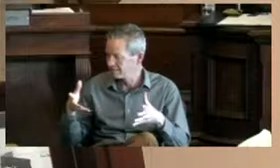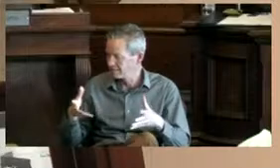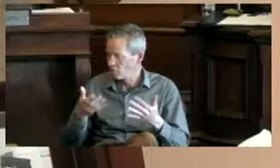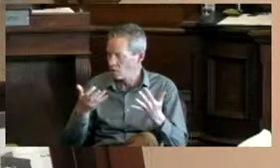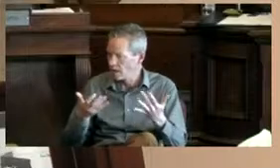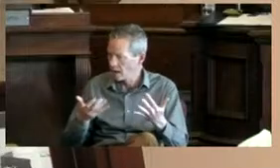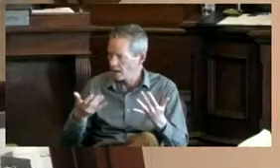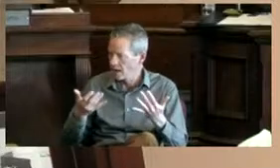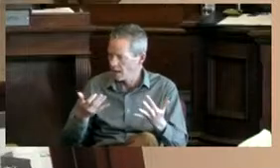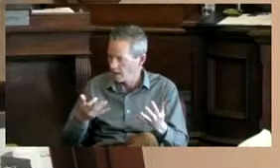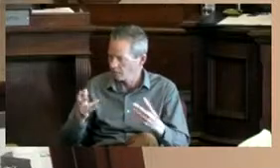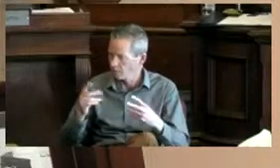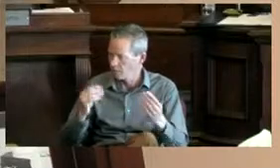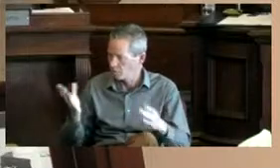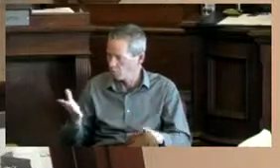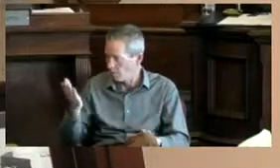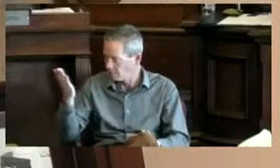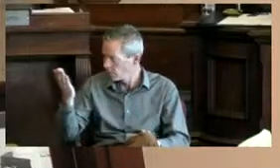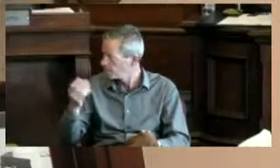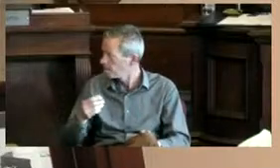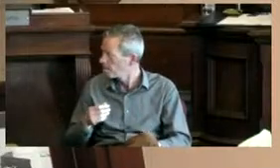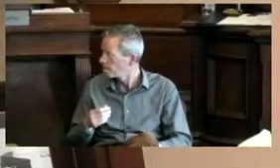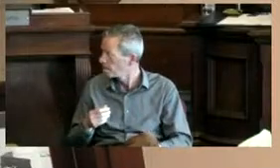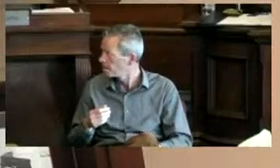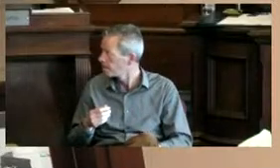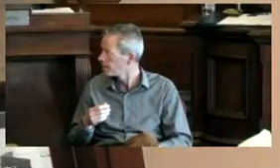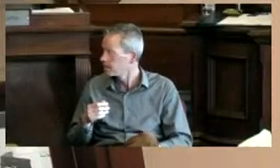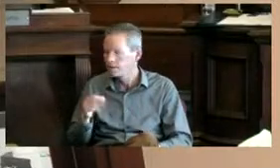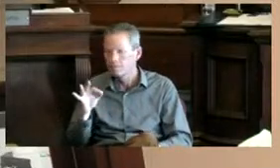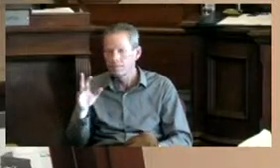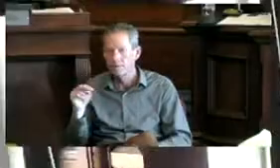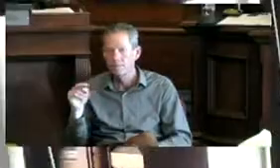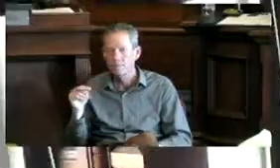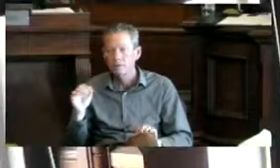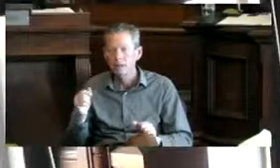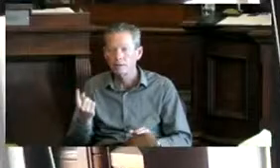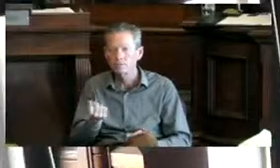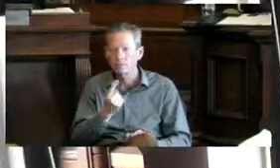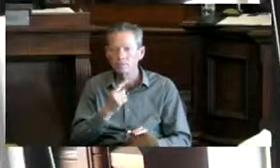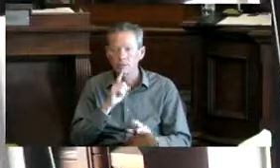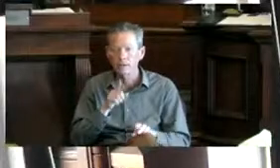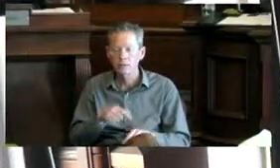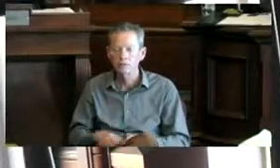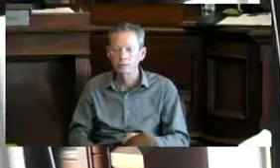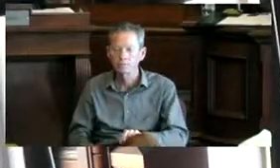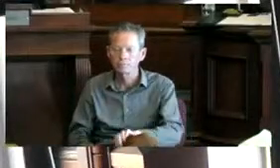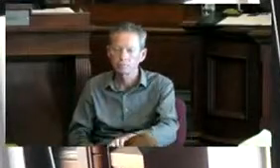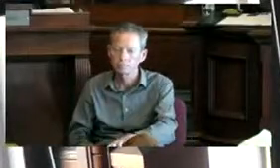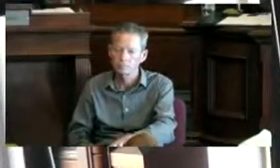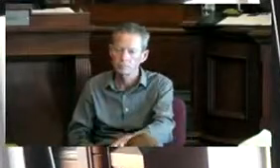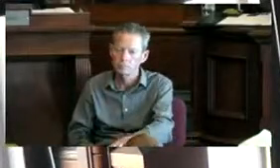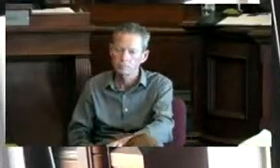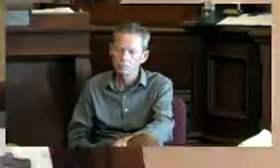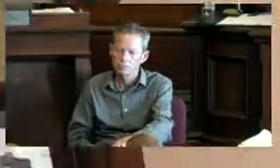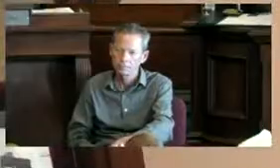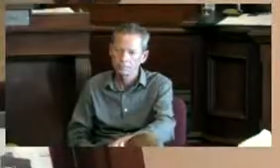waiting for folks? I mean, what's... Ms. Finn, could you come forward and answer those questions, please?